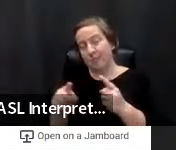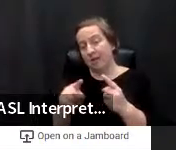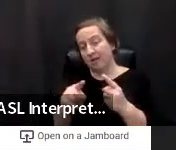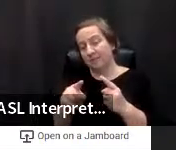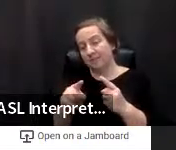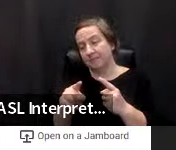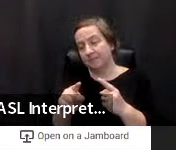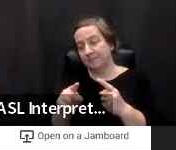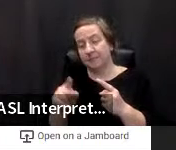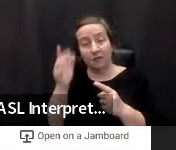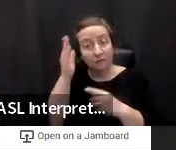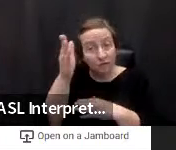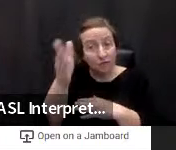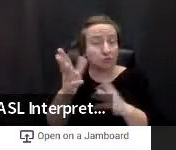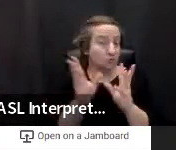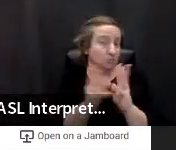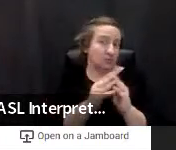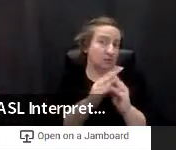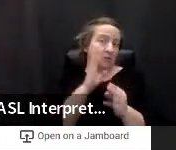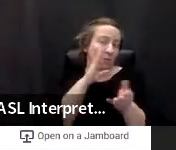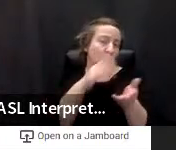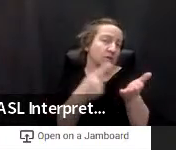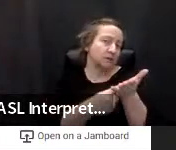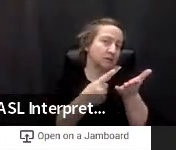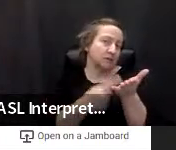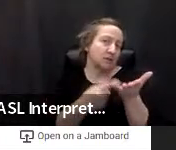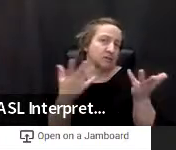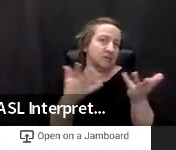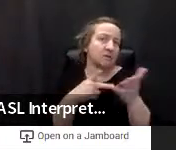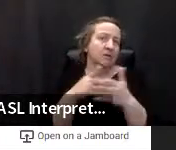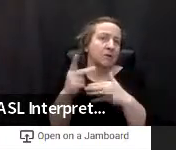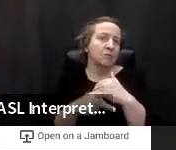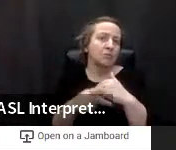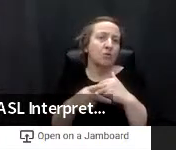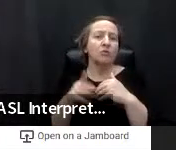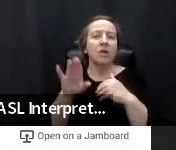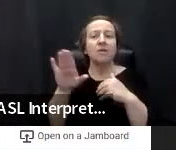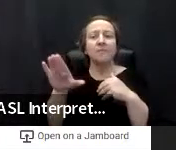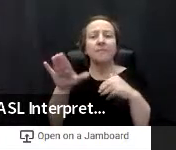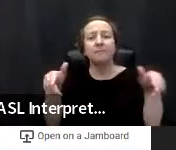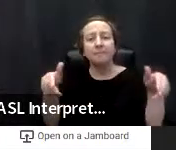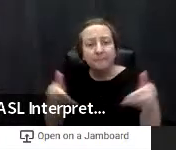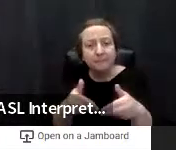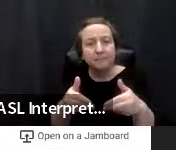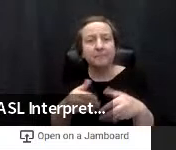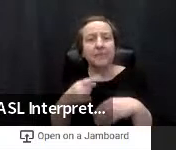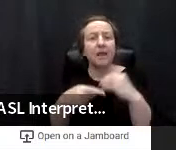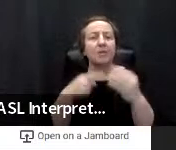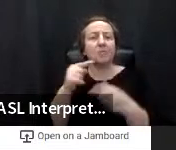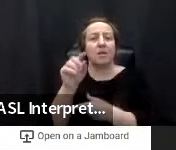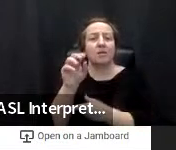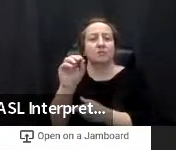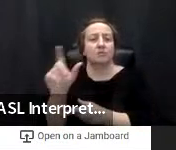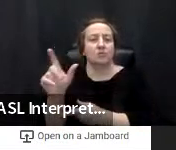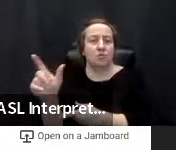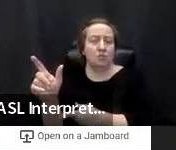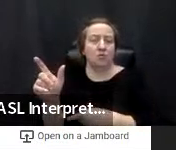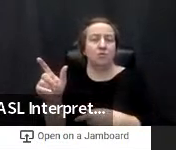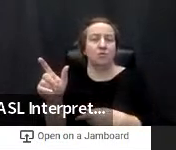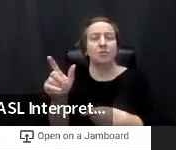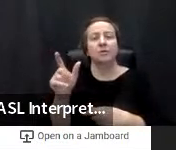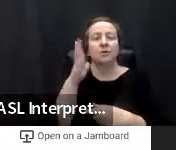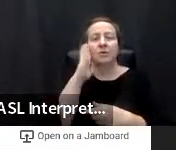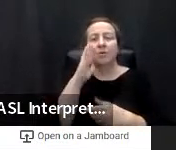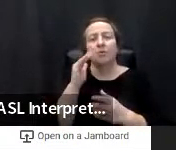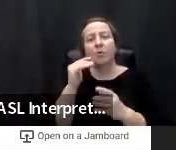meetings, we will discuss the program's introduction into tolling. So that is certainly going to be an